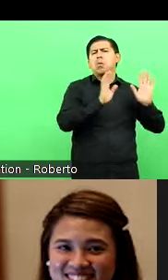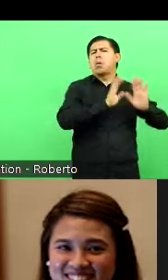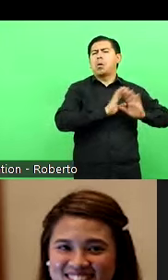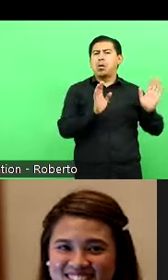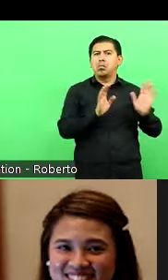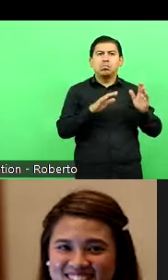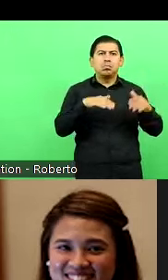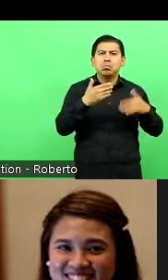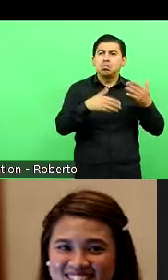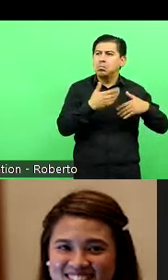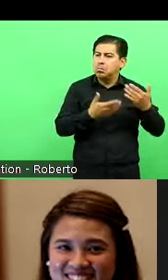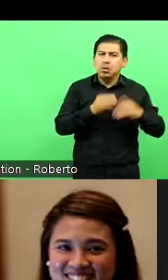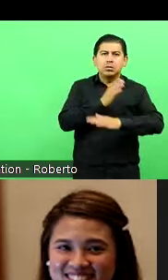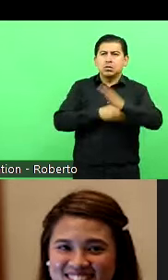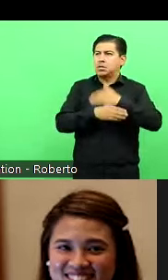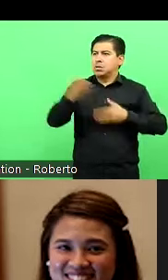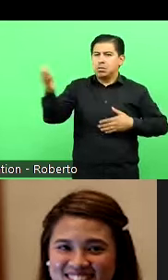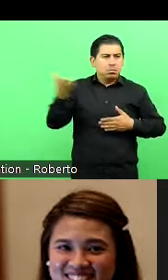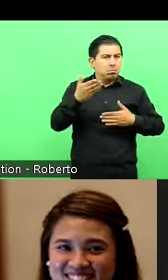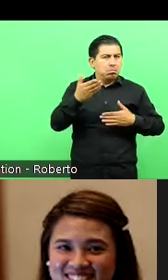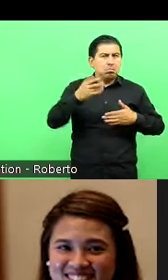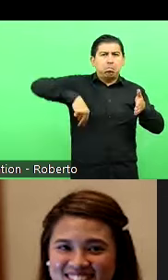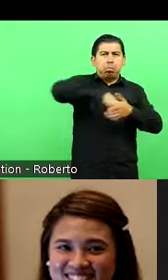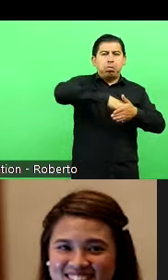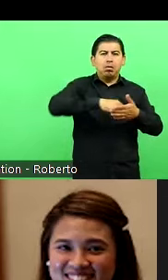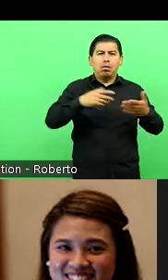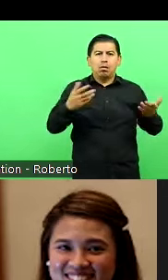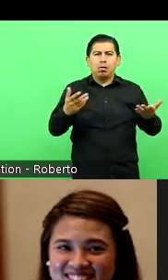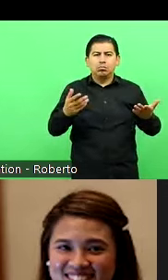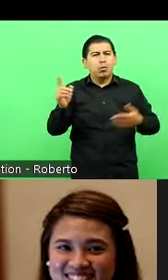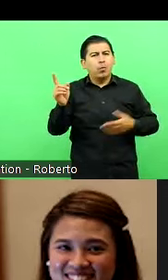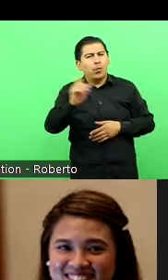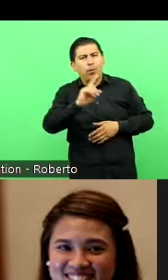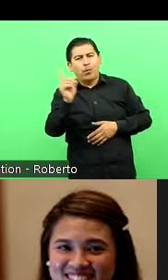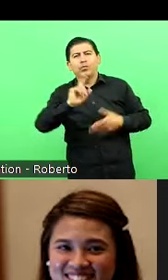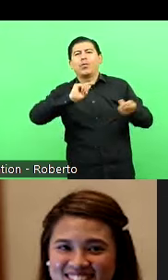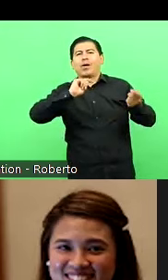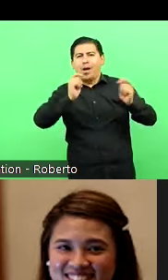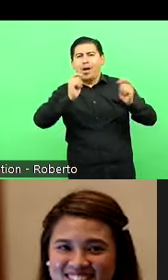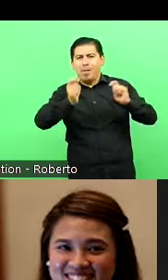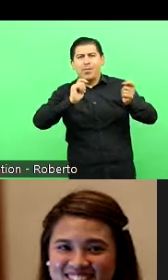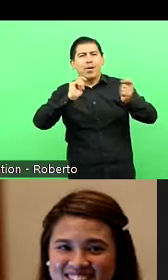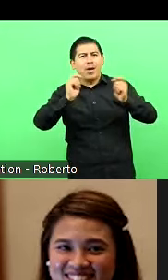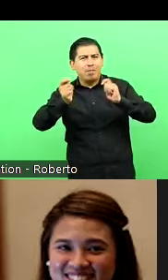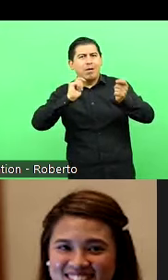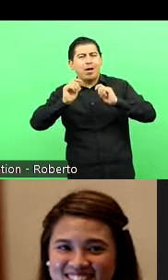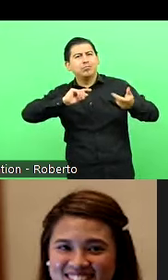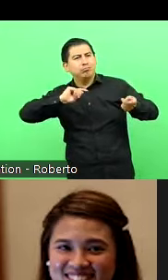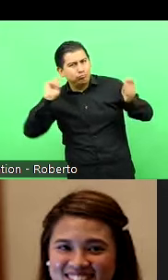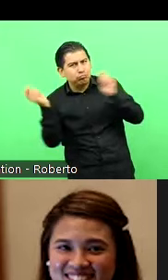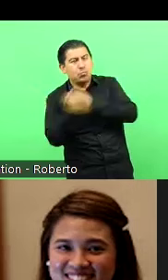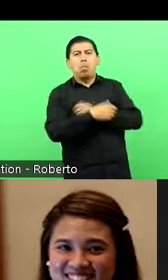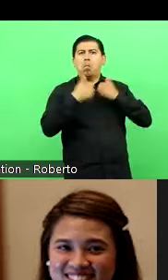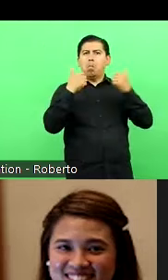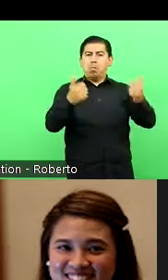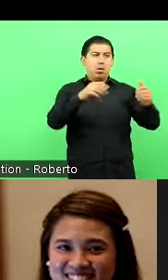efforts to audit or to assess all the evacuation centers that are being used by the city, to